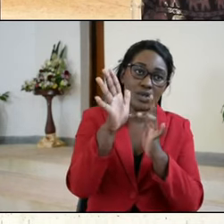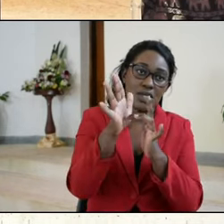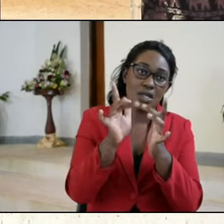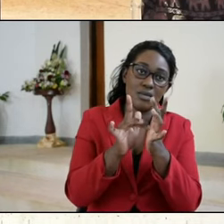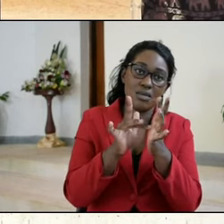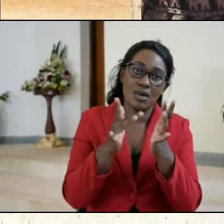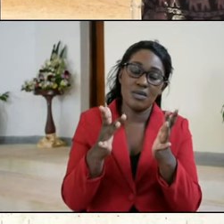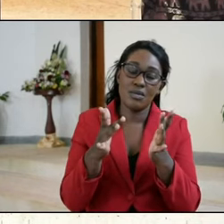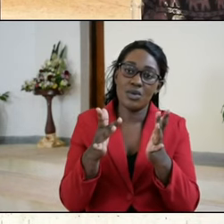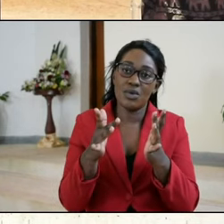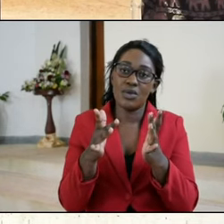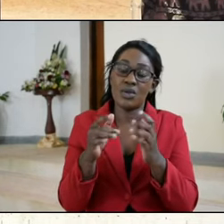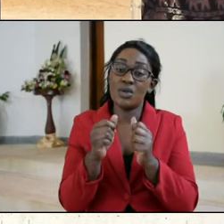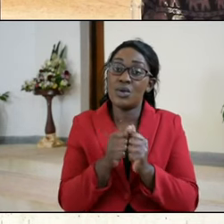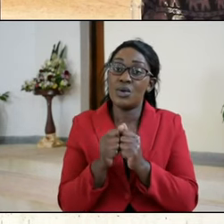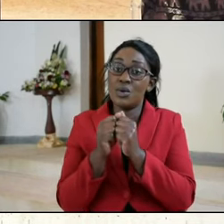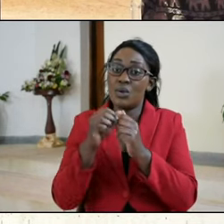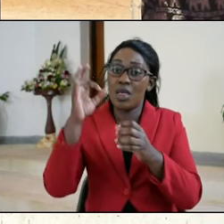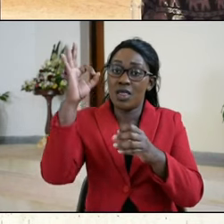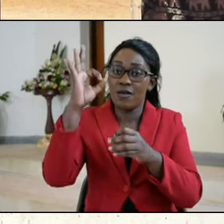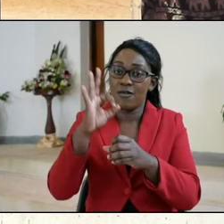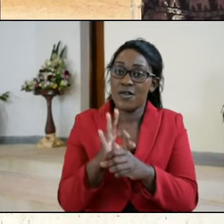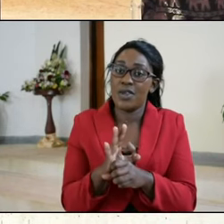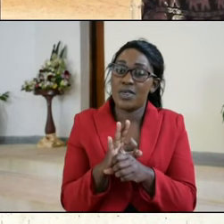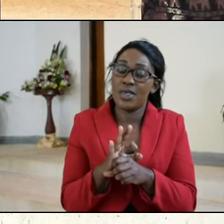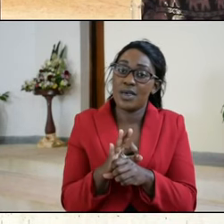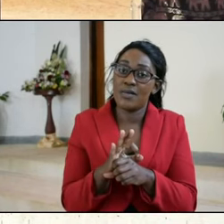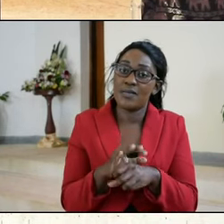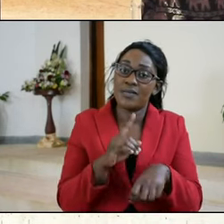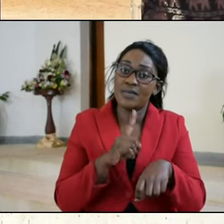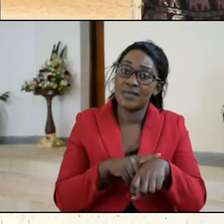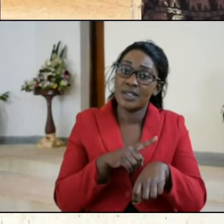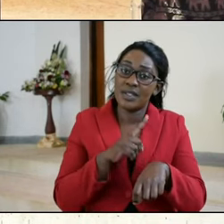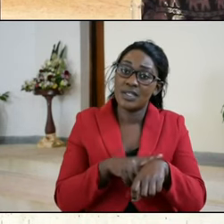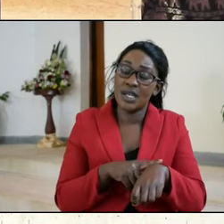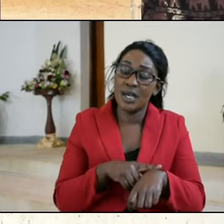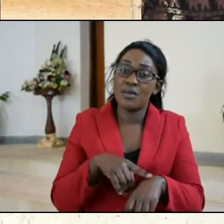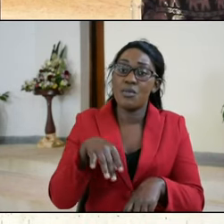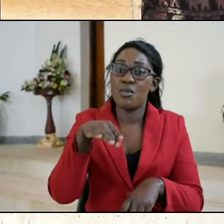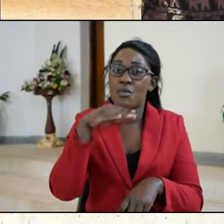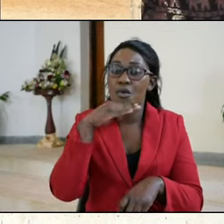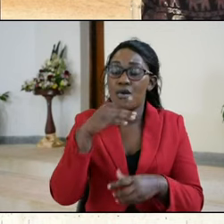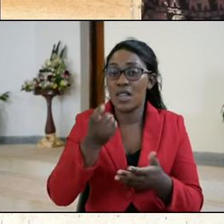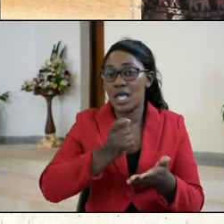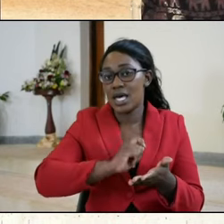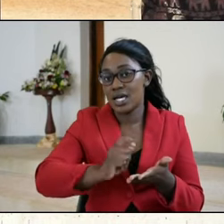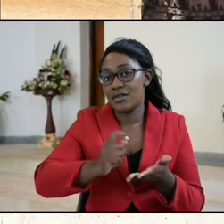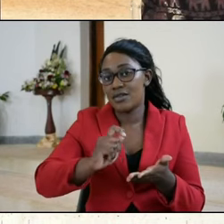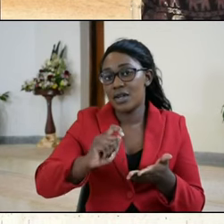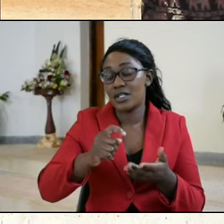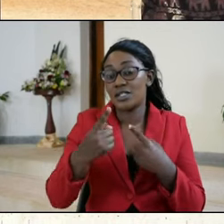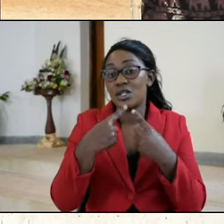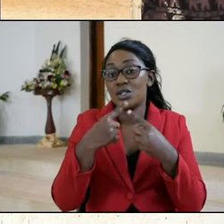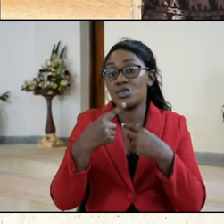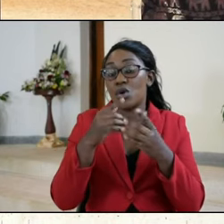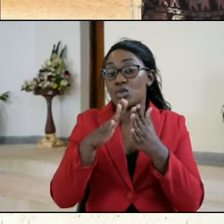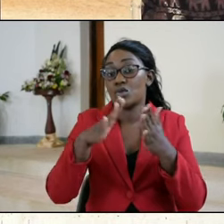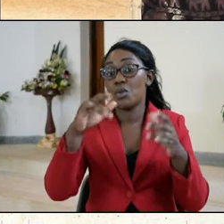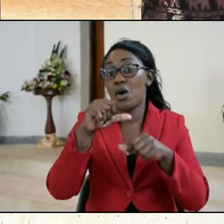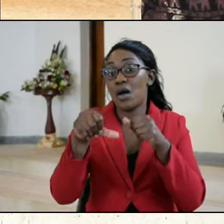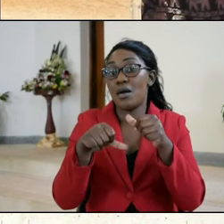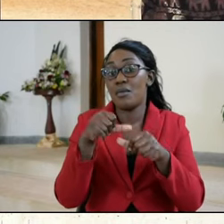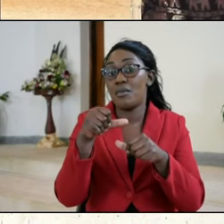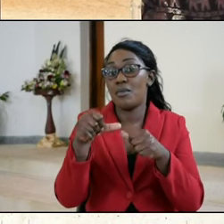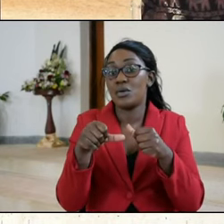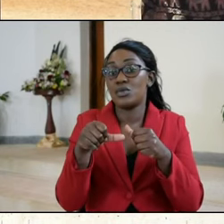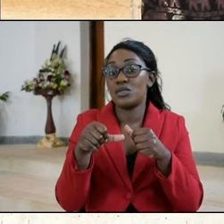faith. When Paul writes, in most of his writings, he talks about us dealing